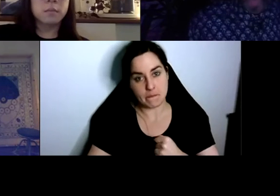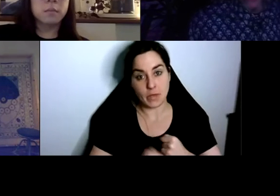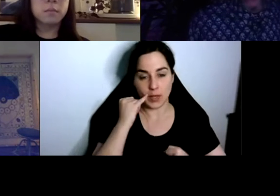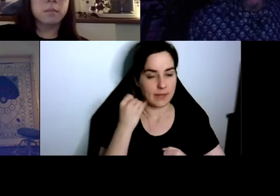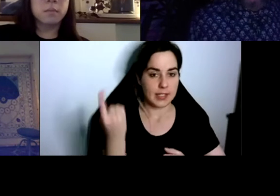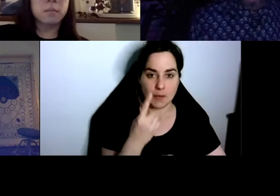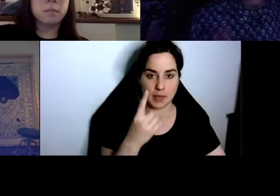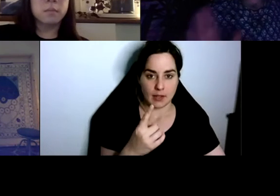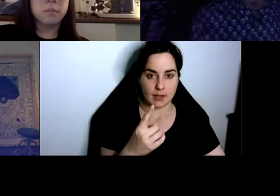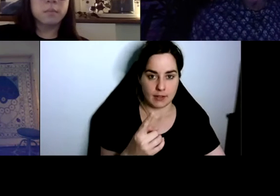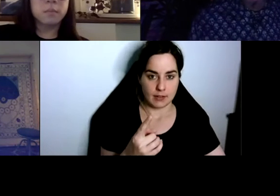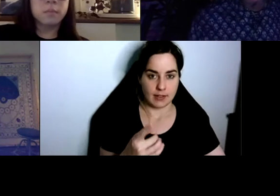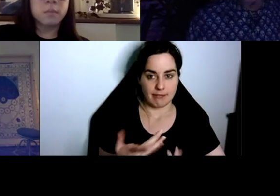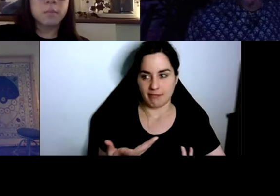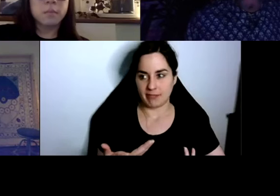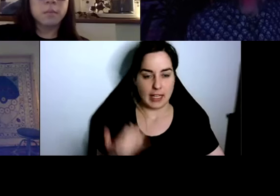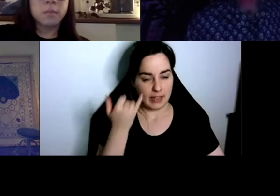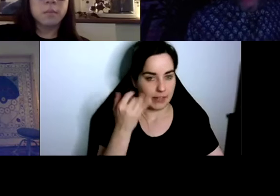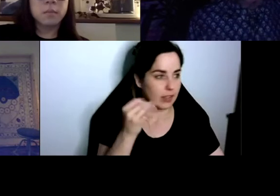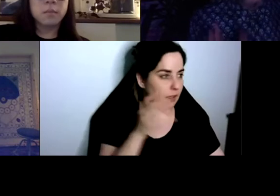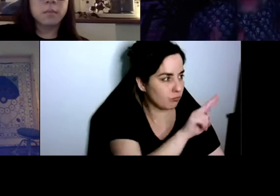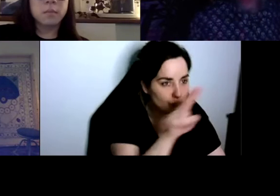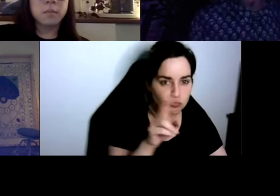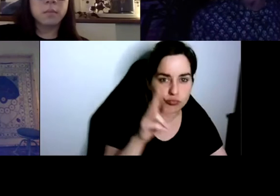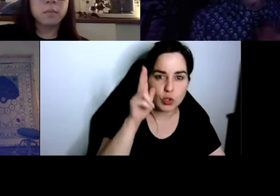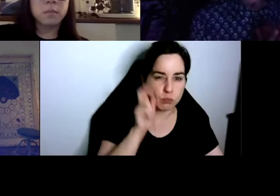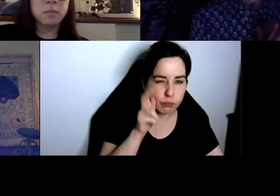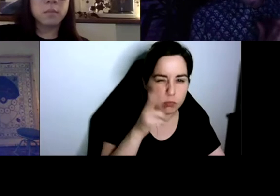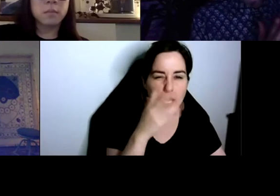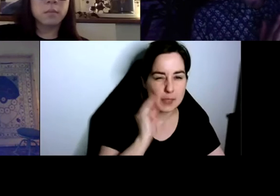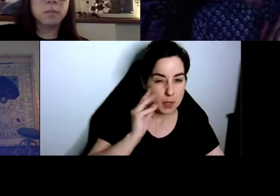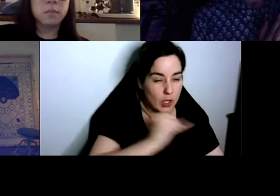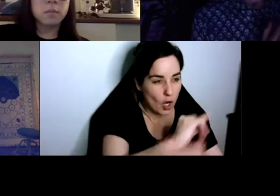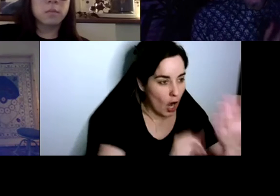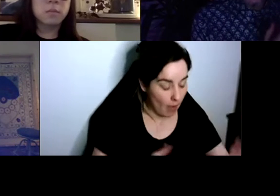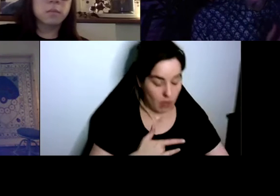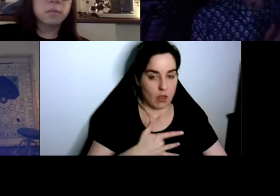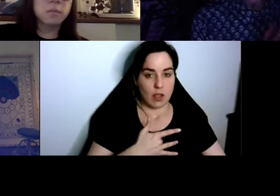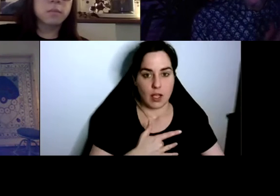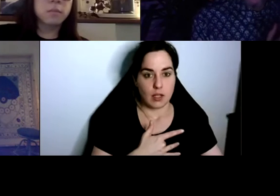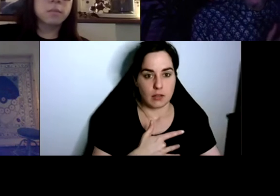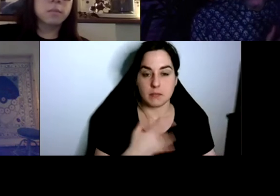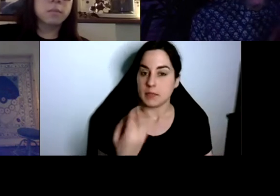through the art, that they've got someone to talk to? Or are we going to really try to support deaf,